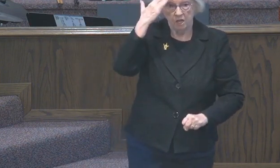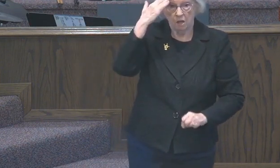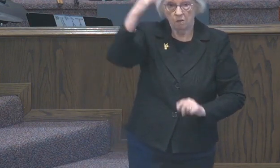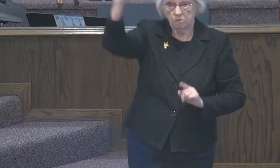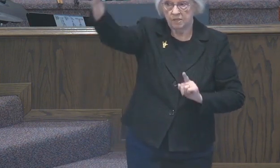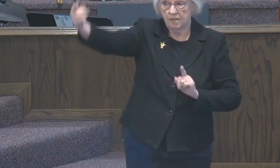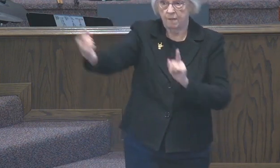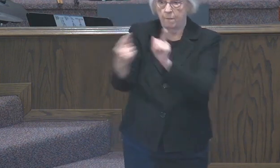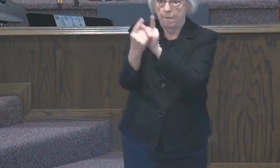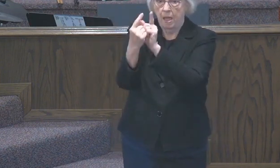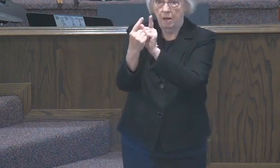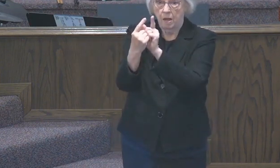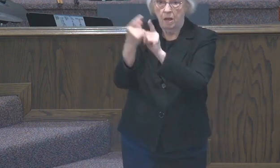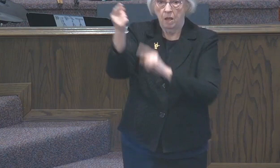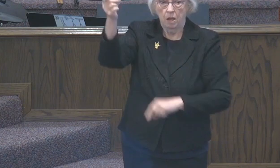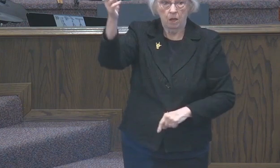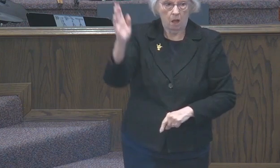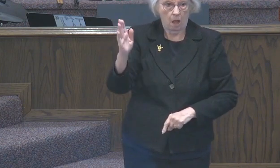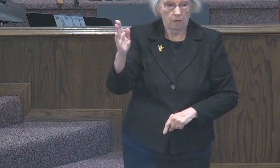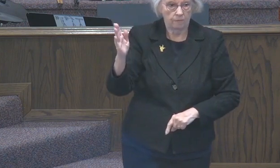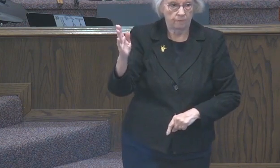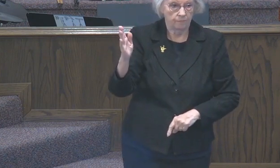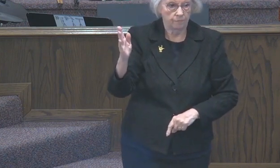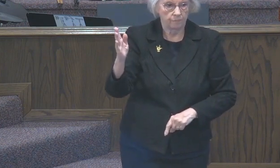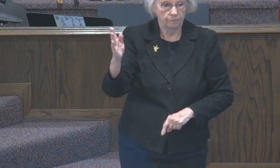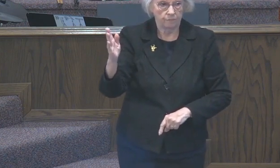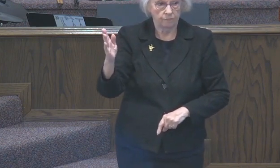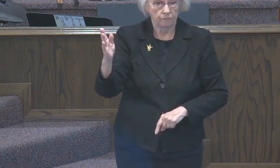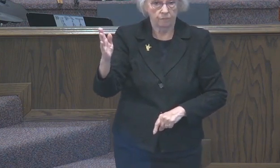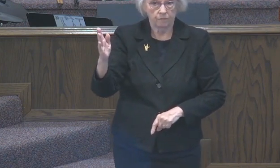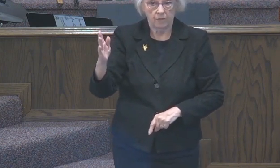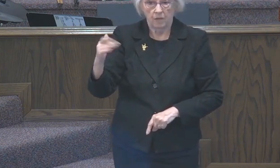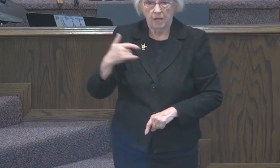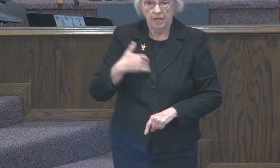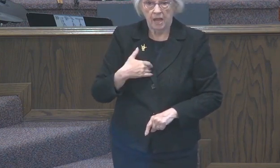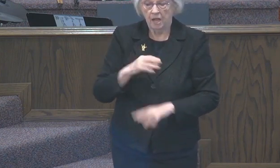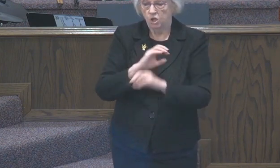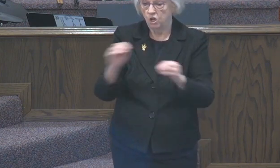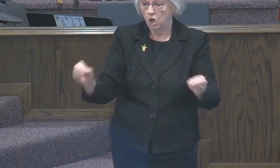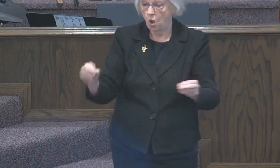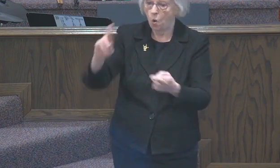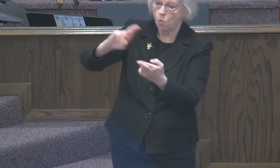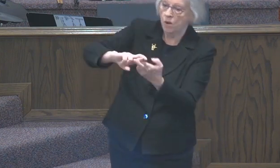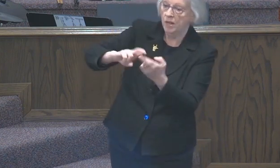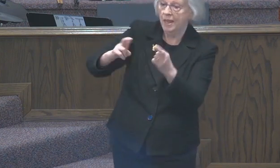The fool doesn't have a head problem with God. He has a heart problem with God.